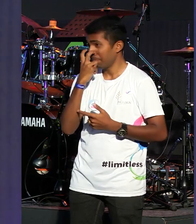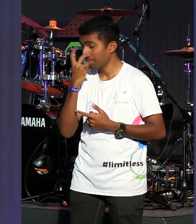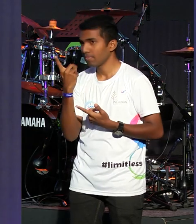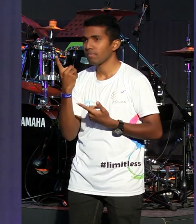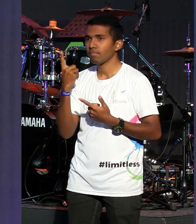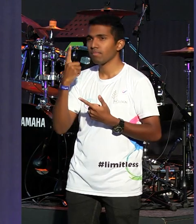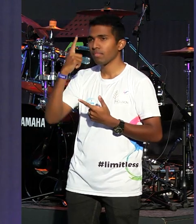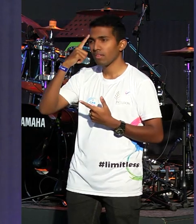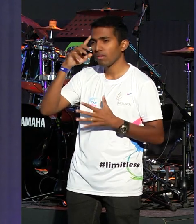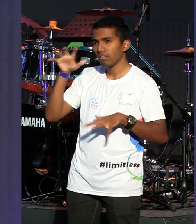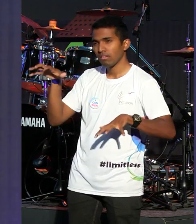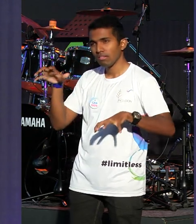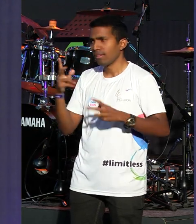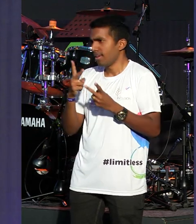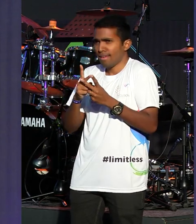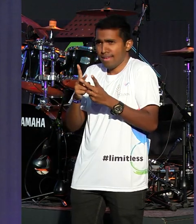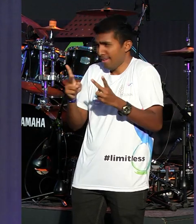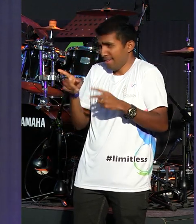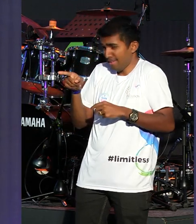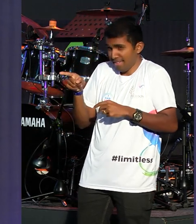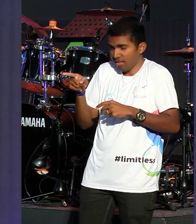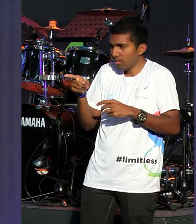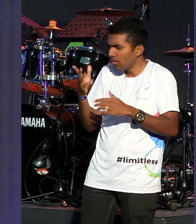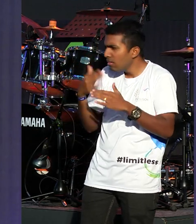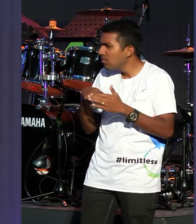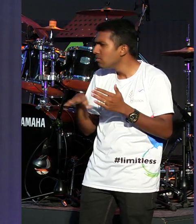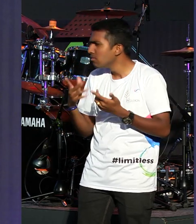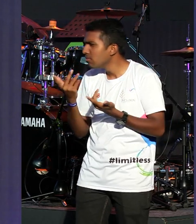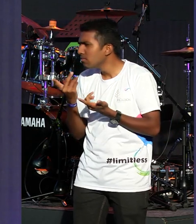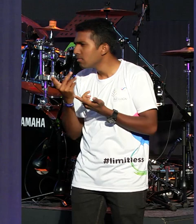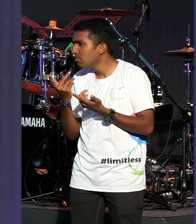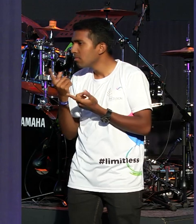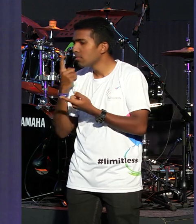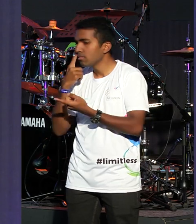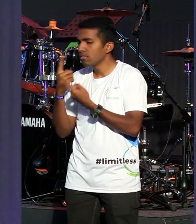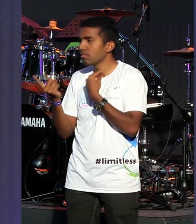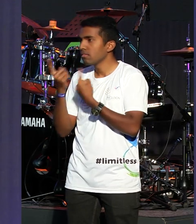and about the child's family. And that second expert is